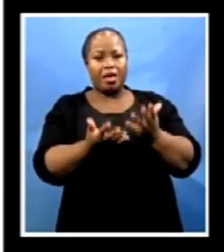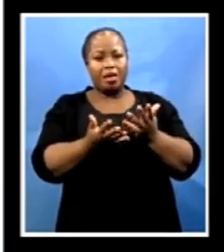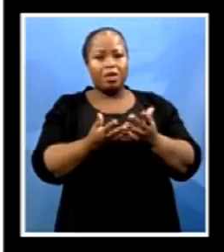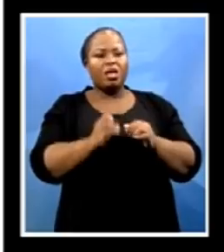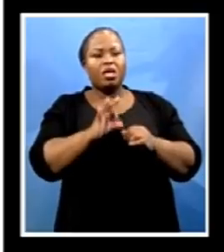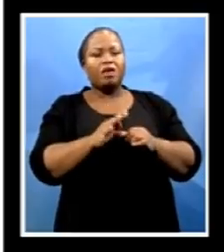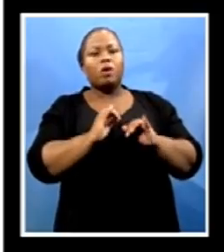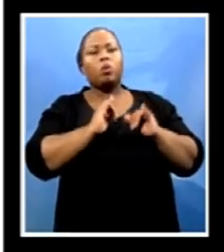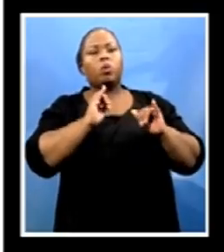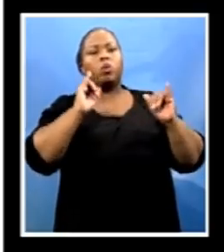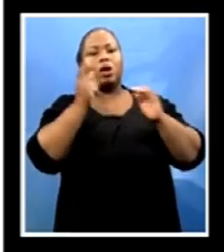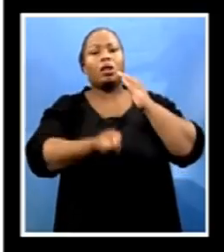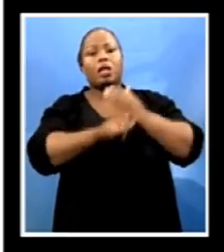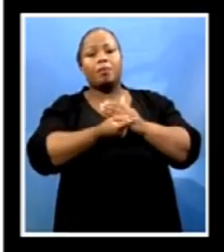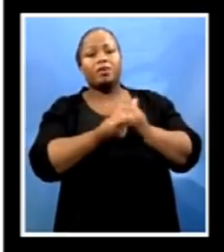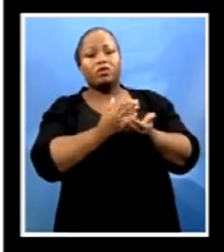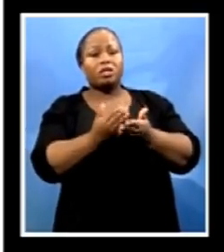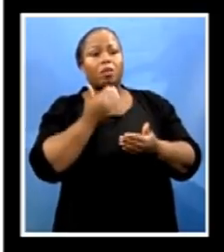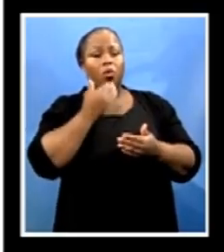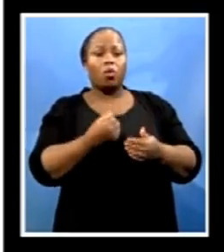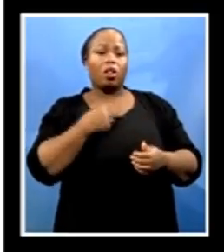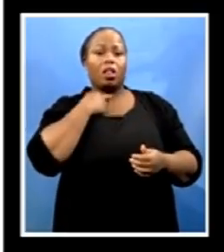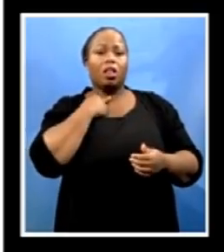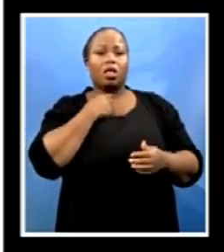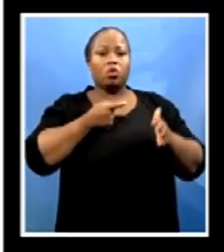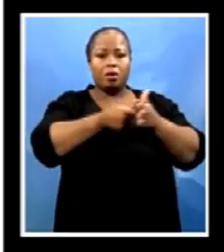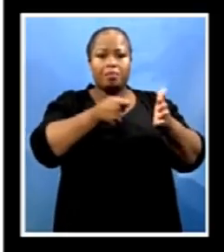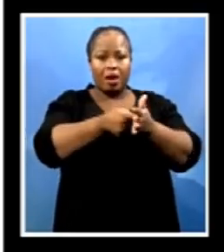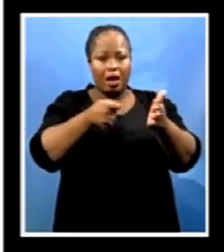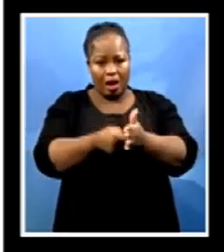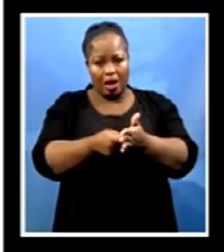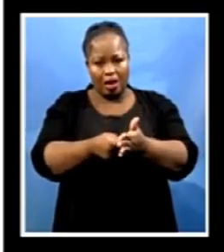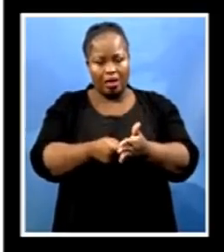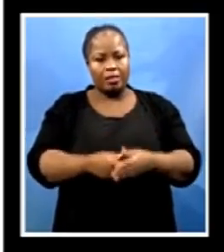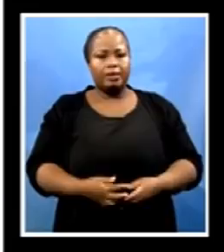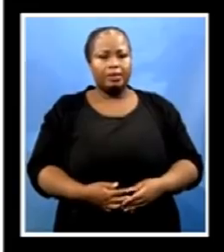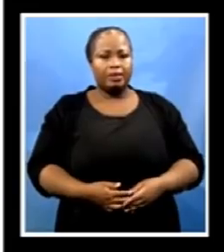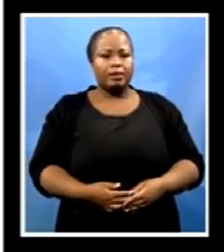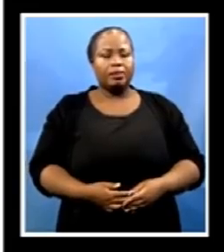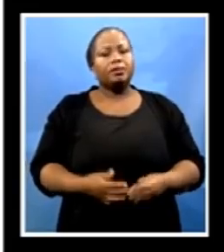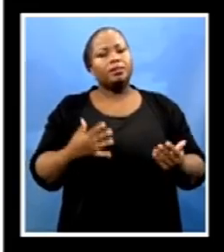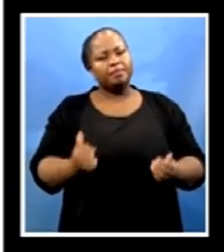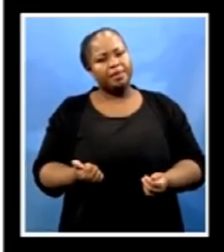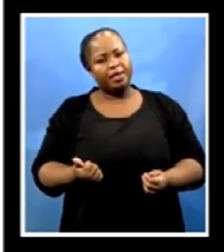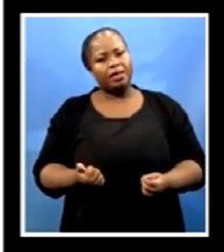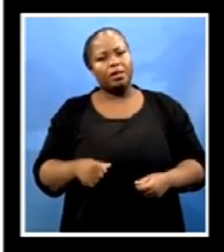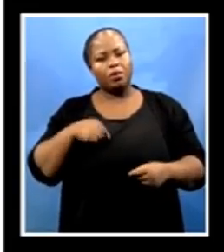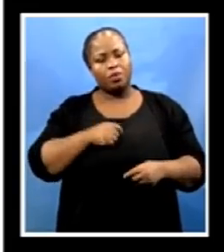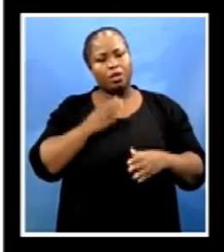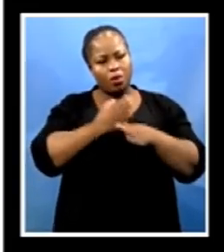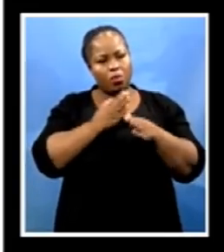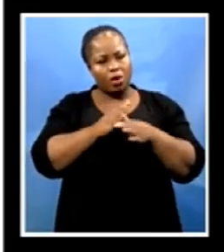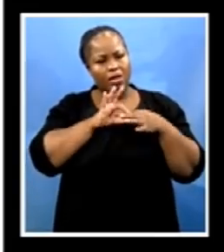procure at very short notice. So we have been working very closely, as I say, with Business for South